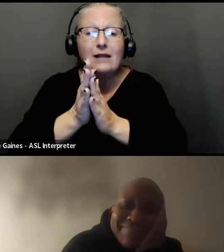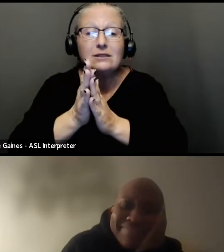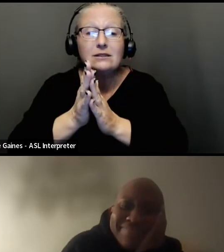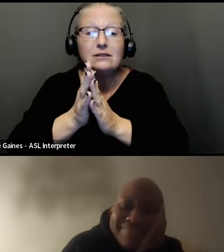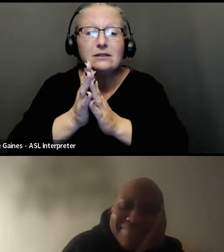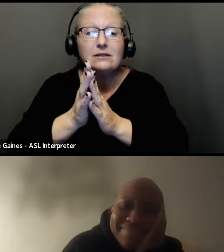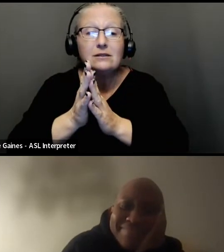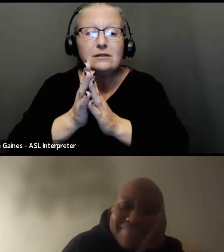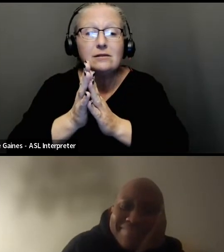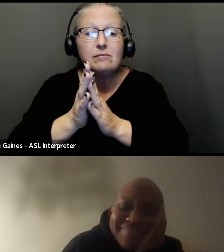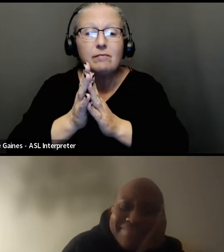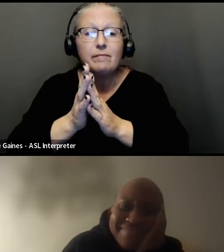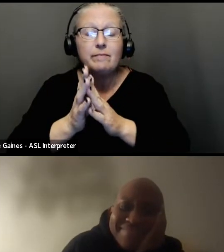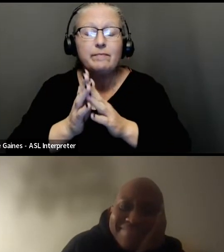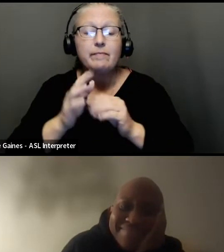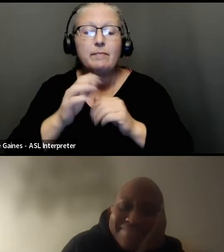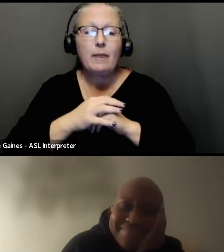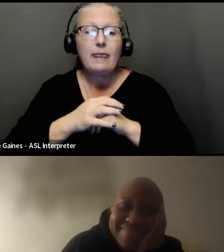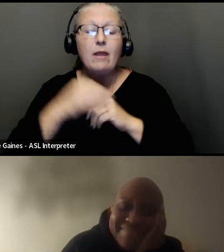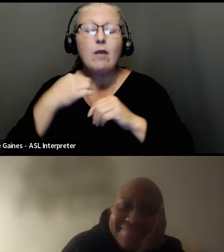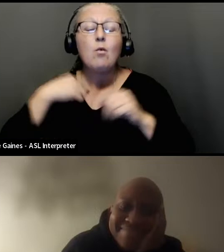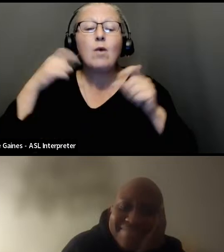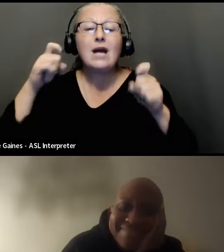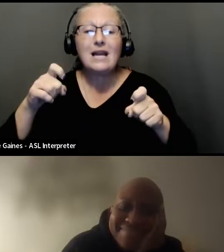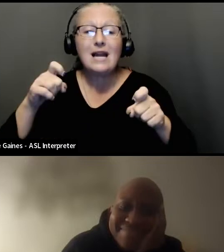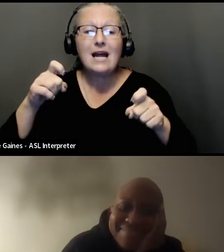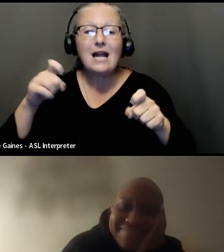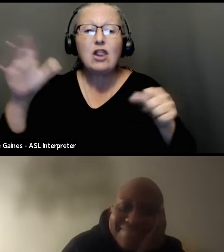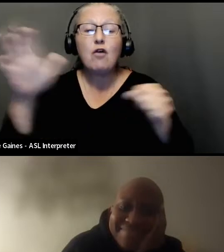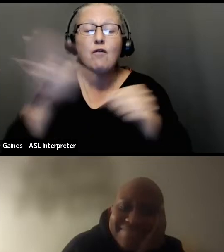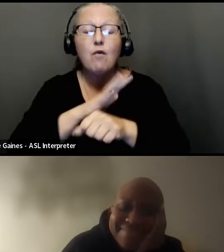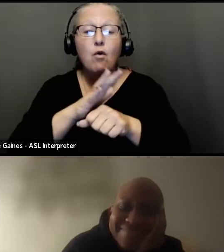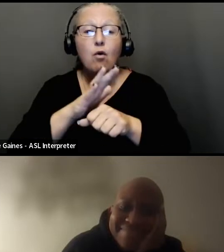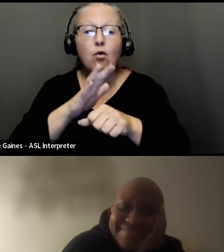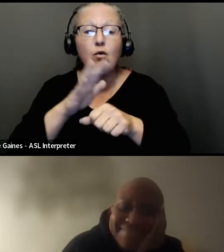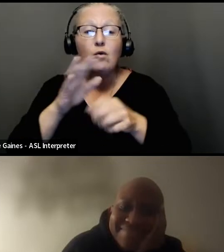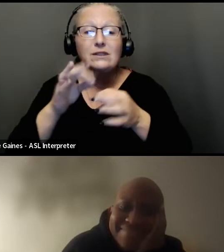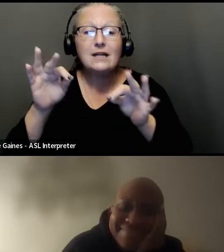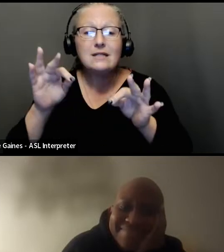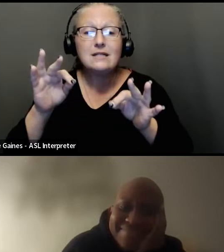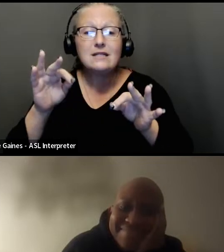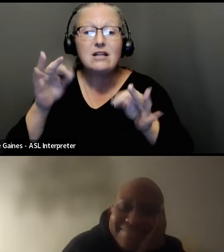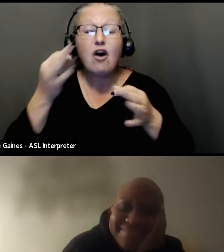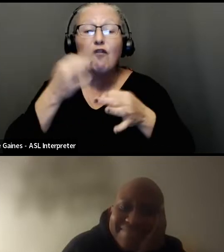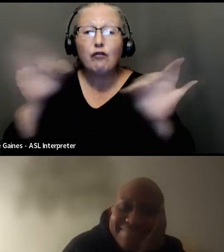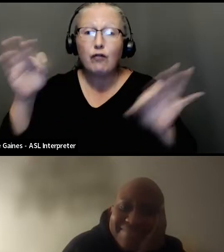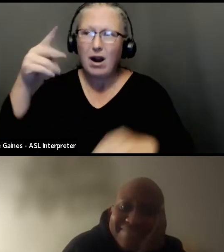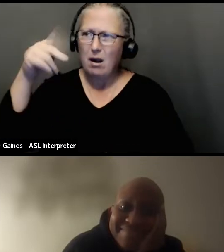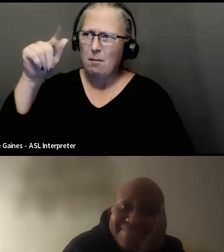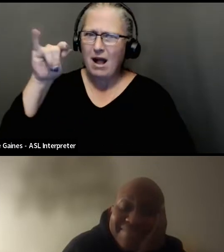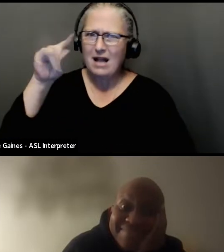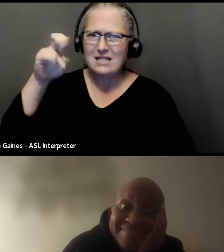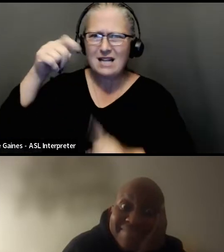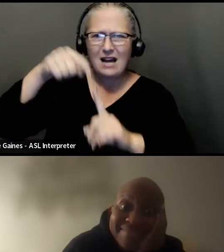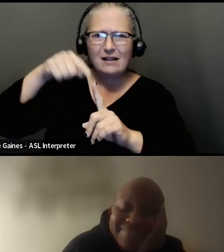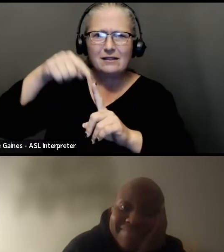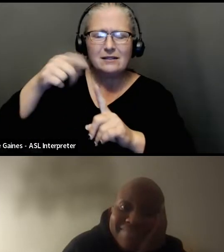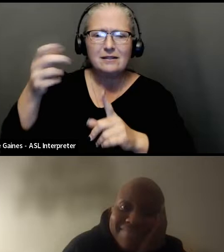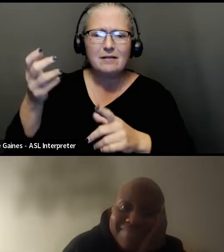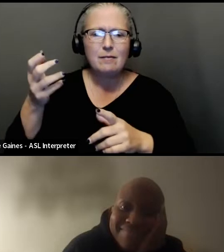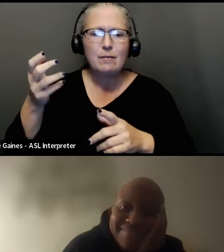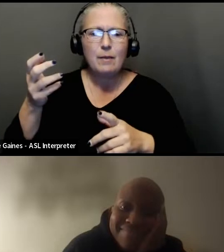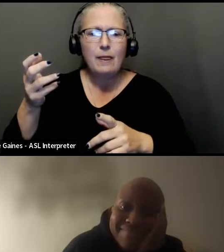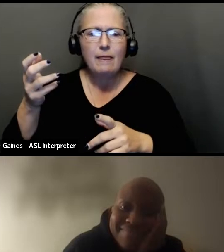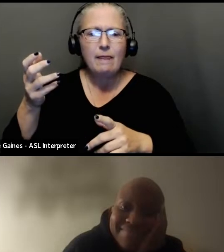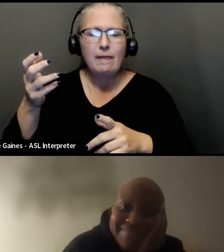No. He is. We need the full sentence. Free Palestine. From